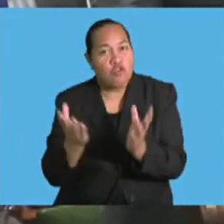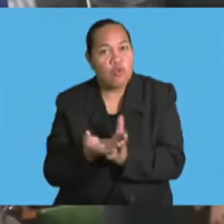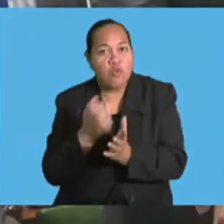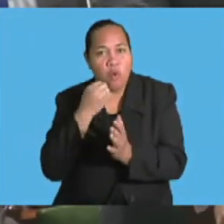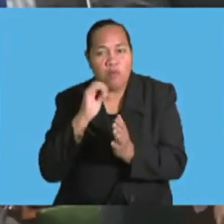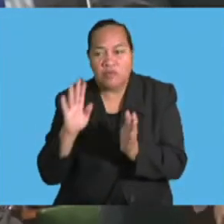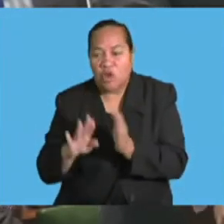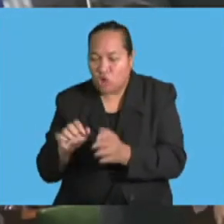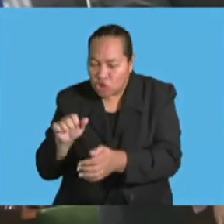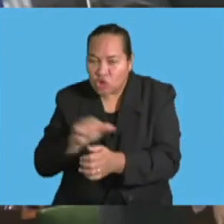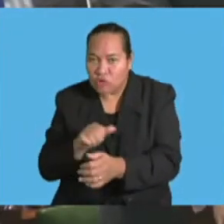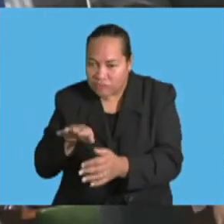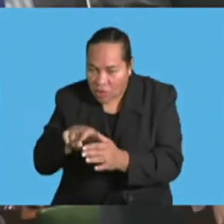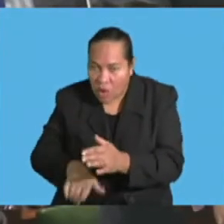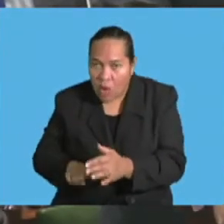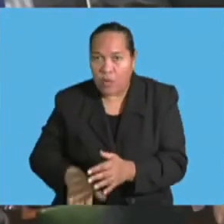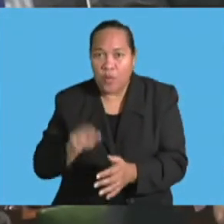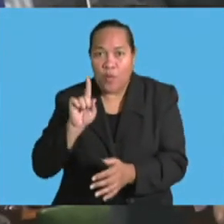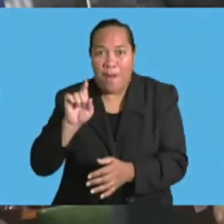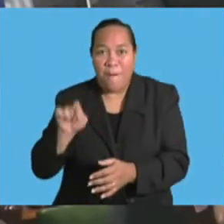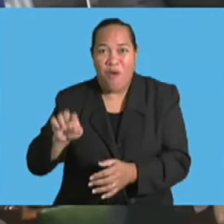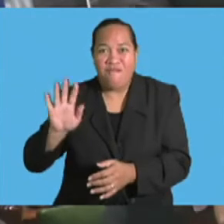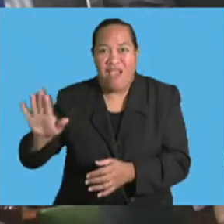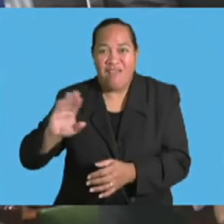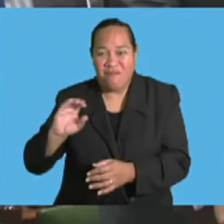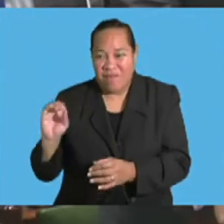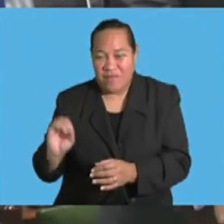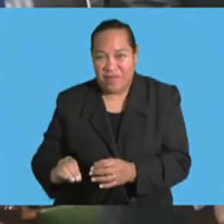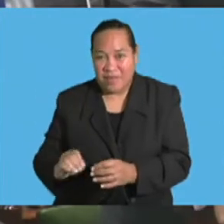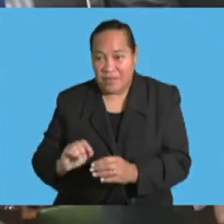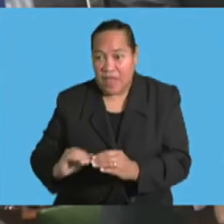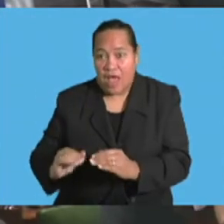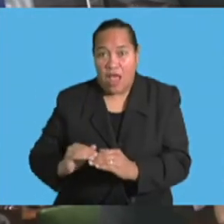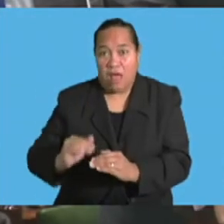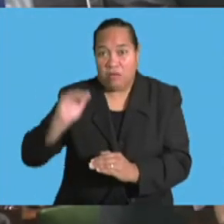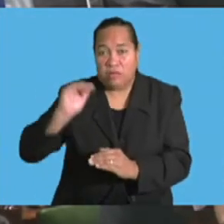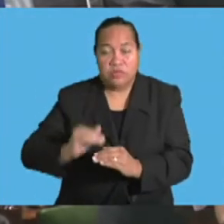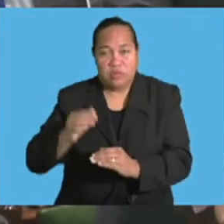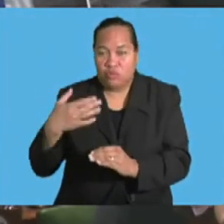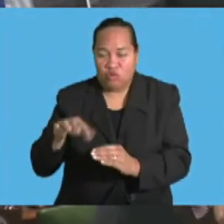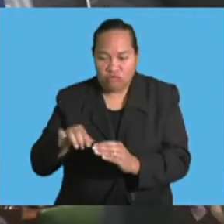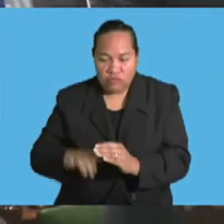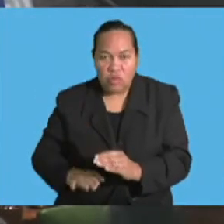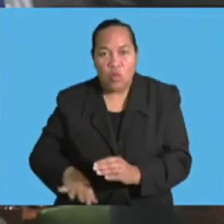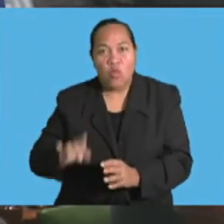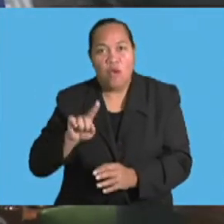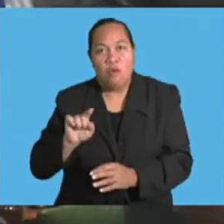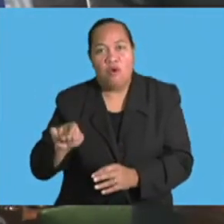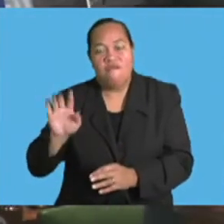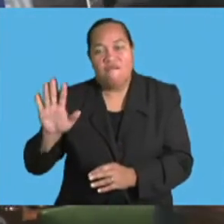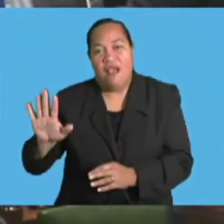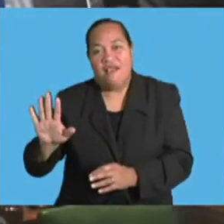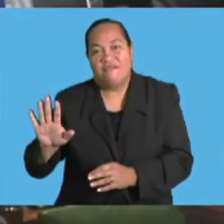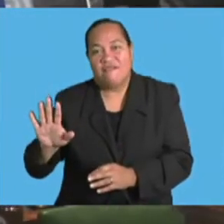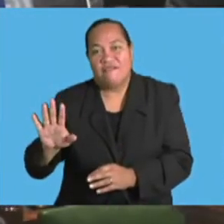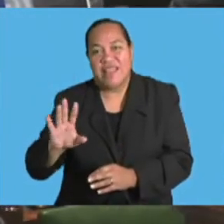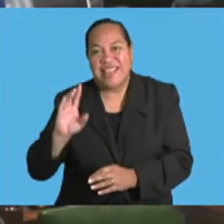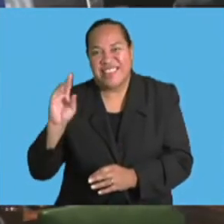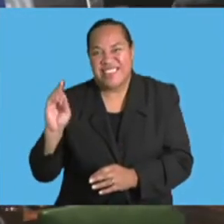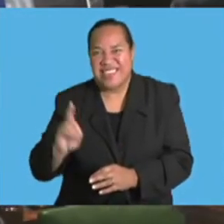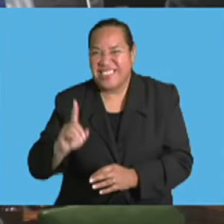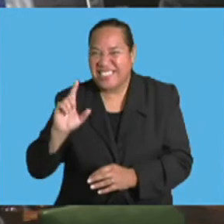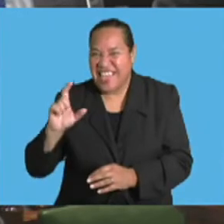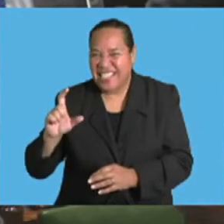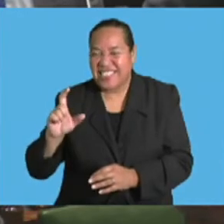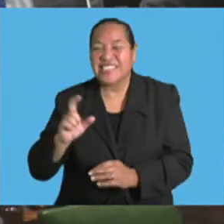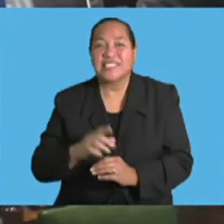at 1.5 degrees Celsius, above that of the pre-industrial age. Mr. Speaker, sir, you will recall